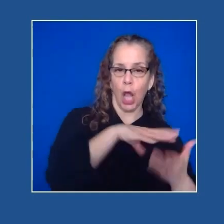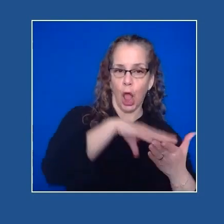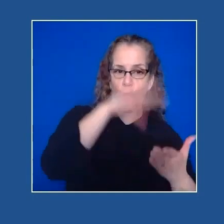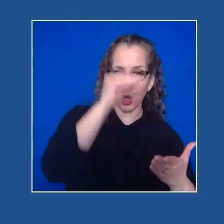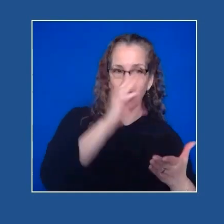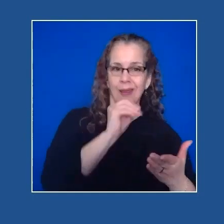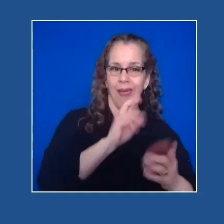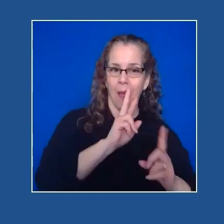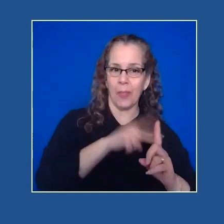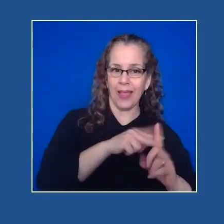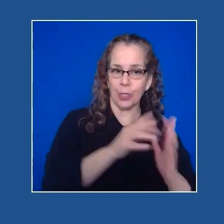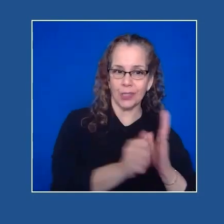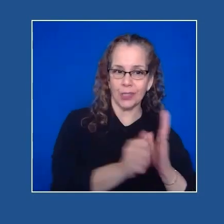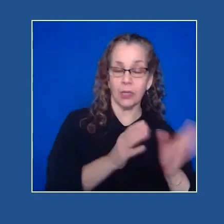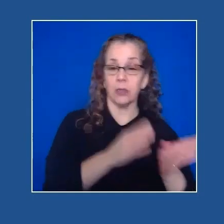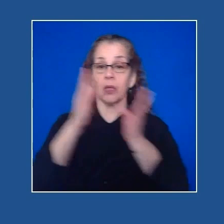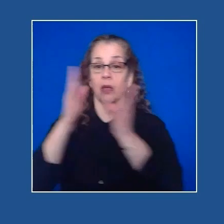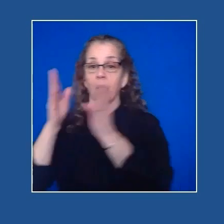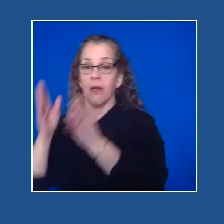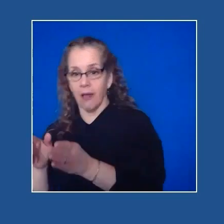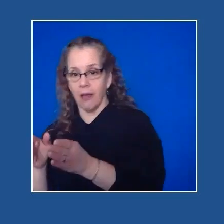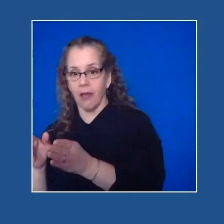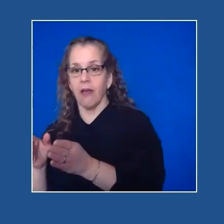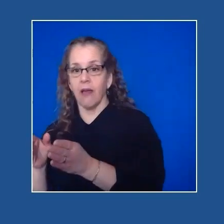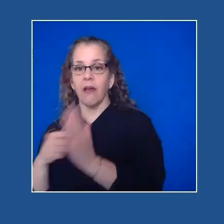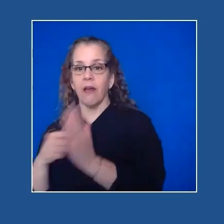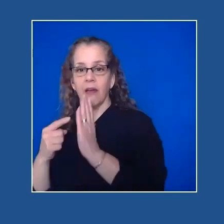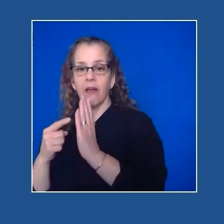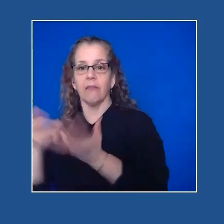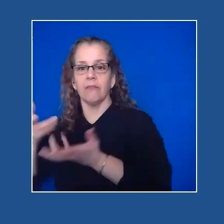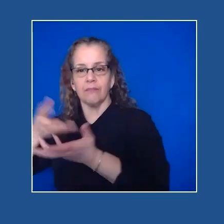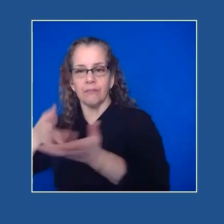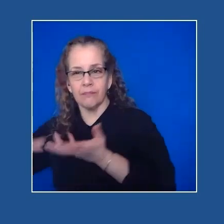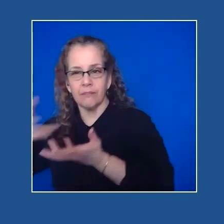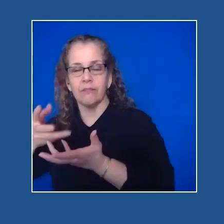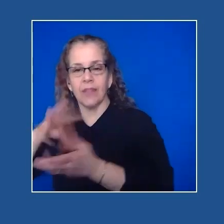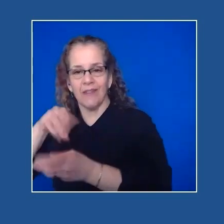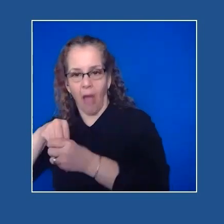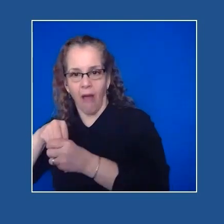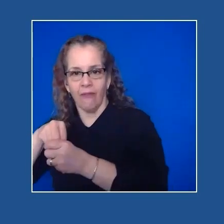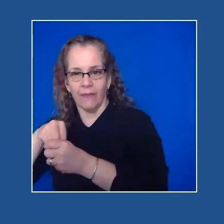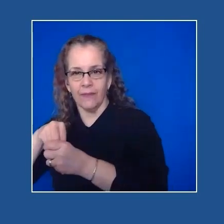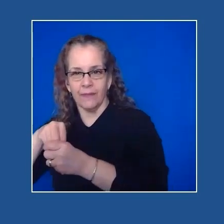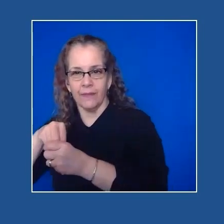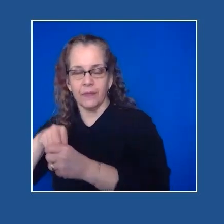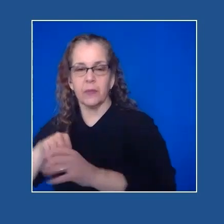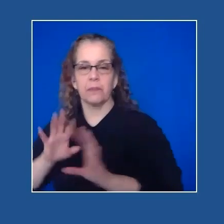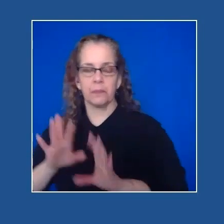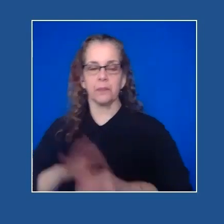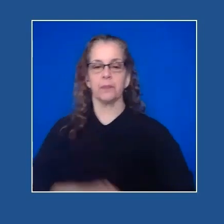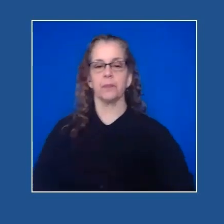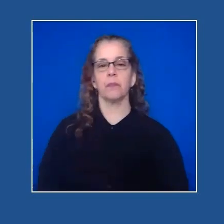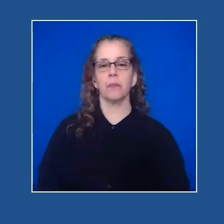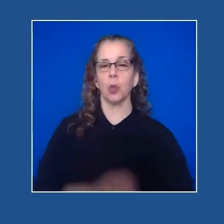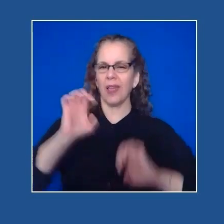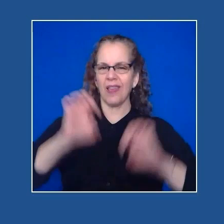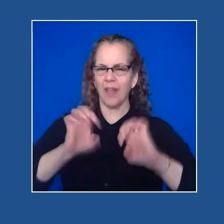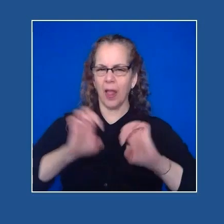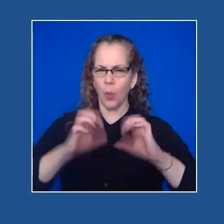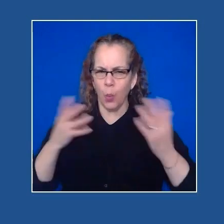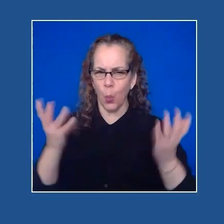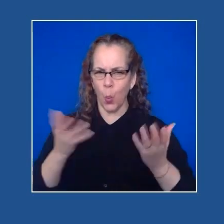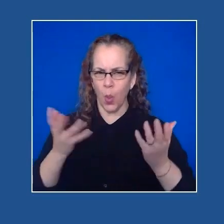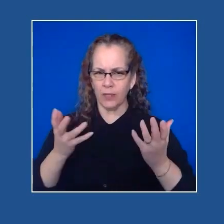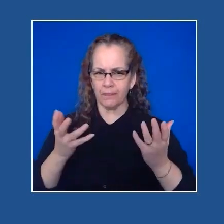of effective skills use, as it would be in the standard DBT skills group. So what were we evaluating, and what did we